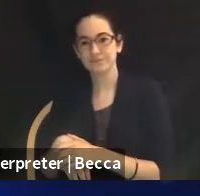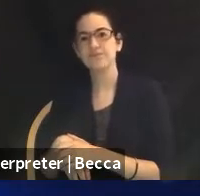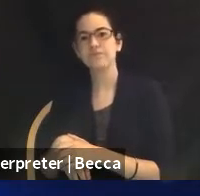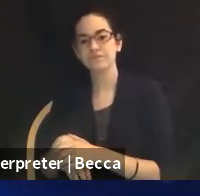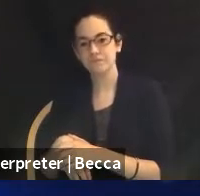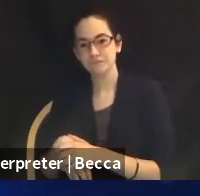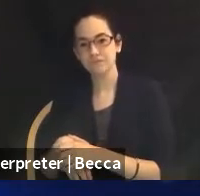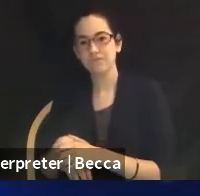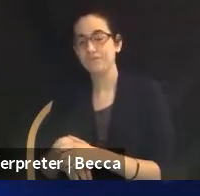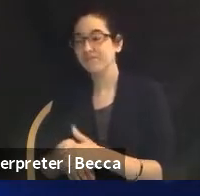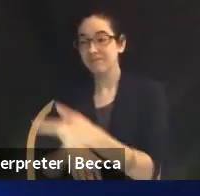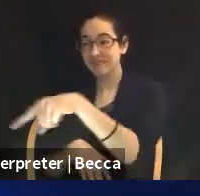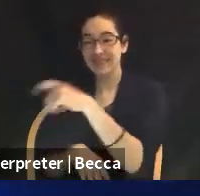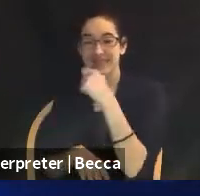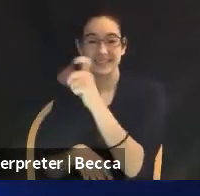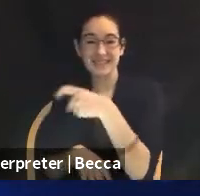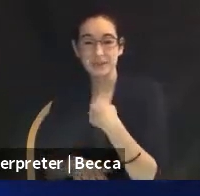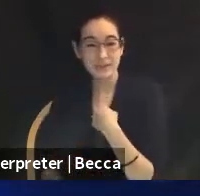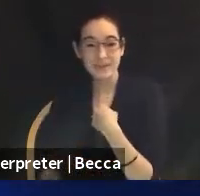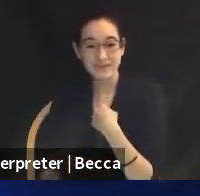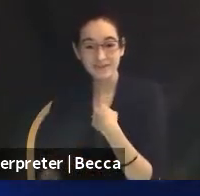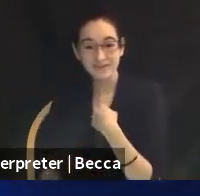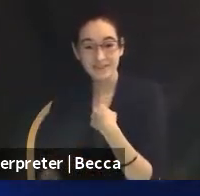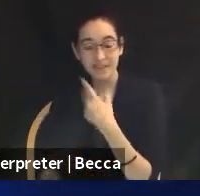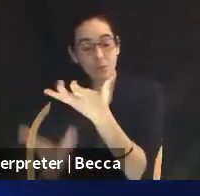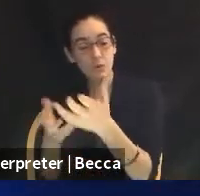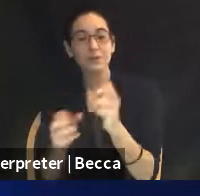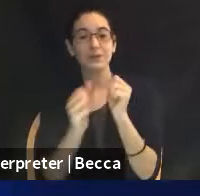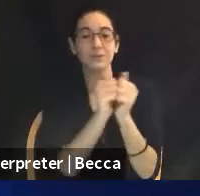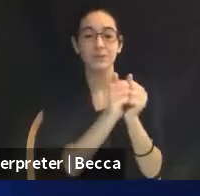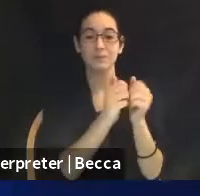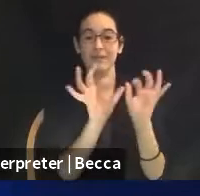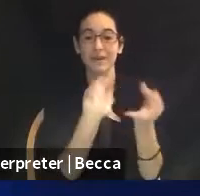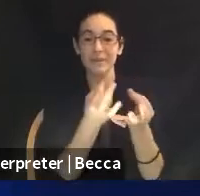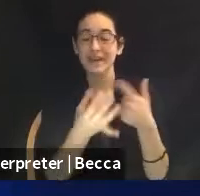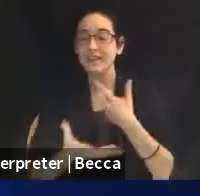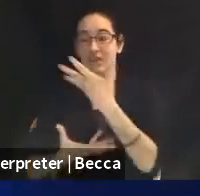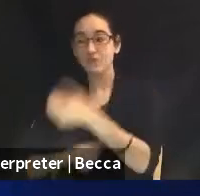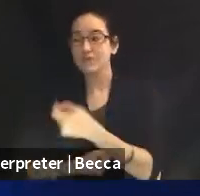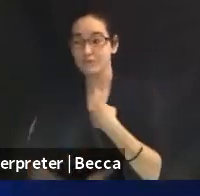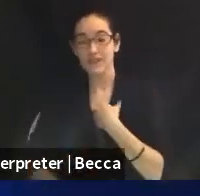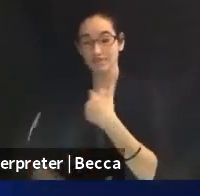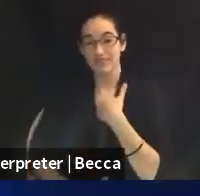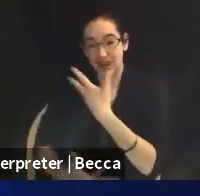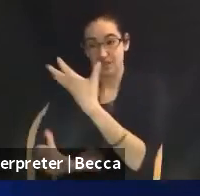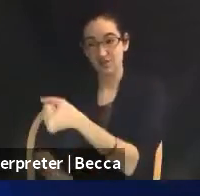need me. And it wasn't they didn't need me, is that they trusted me and I trust them.